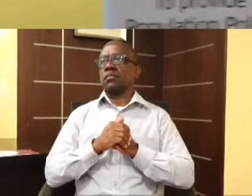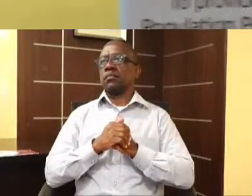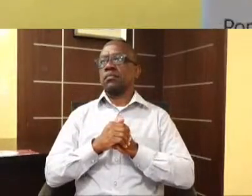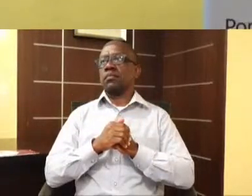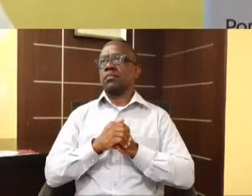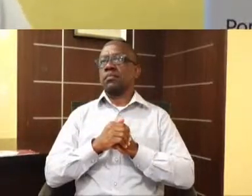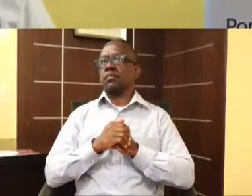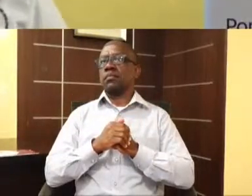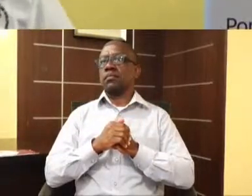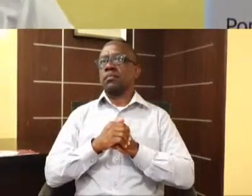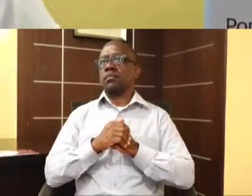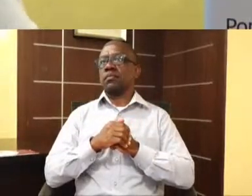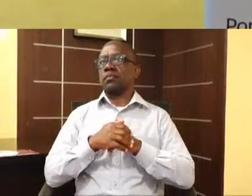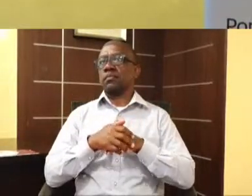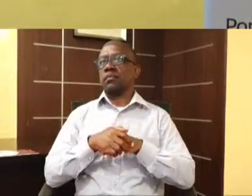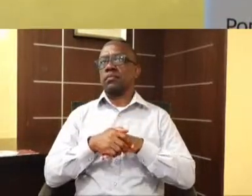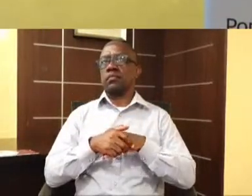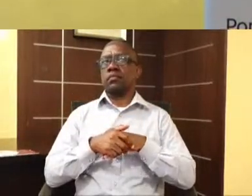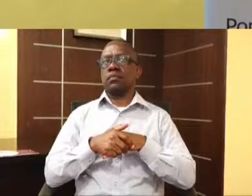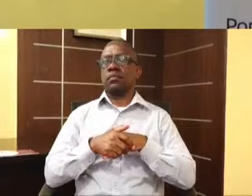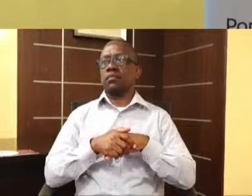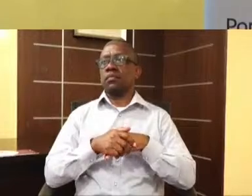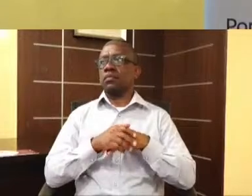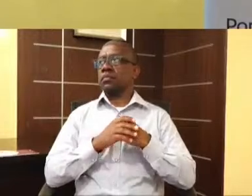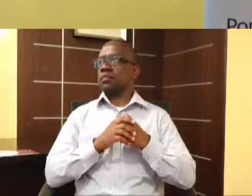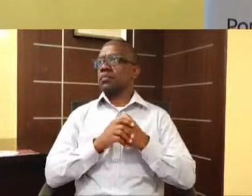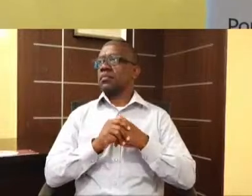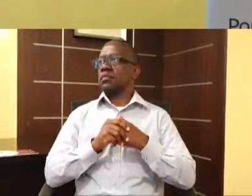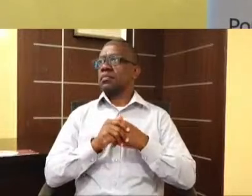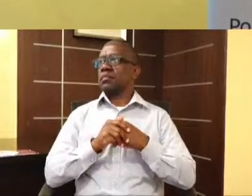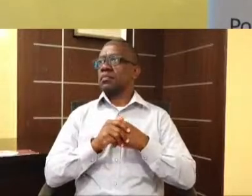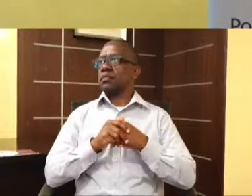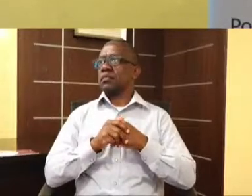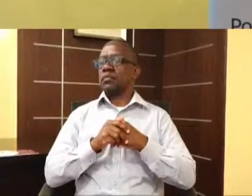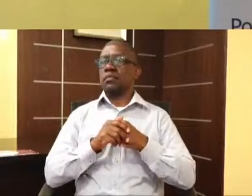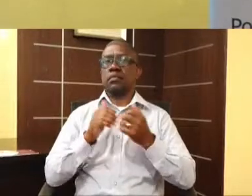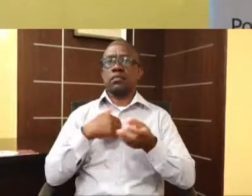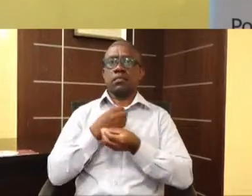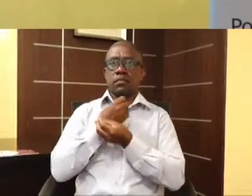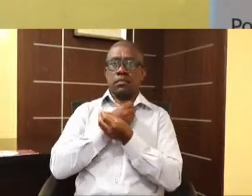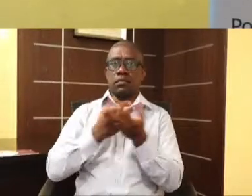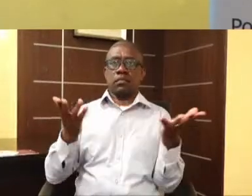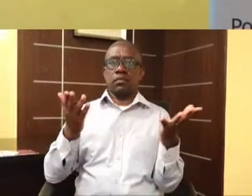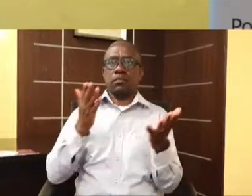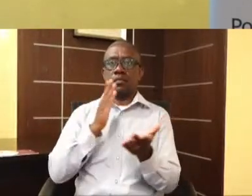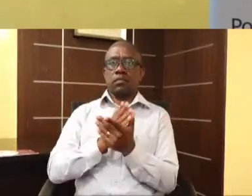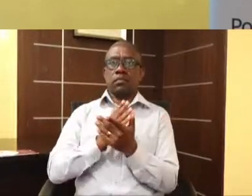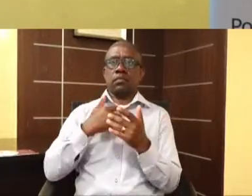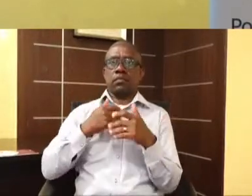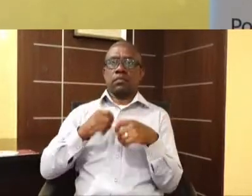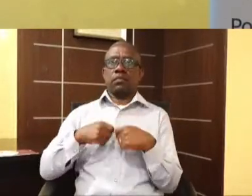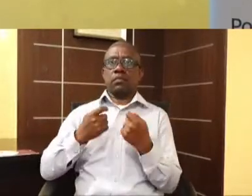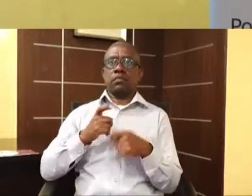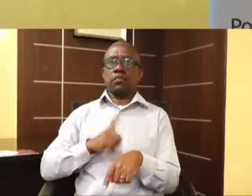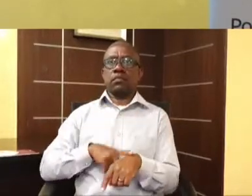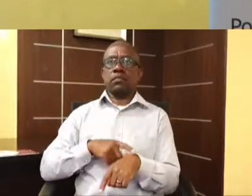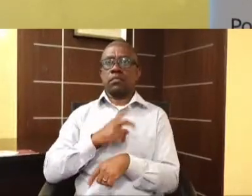Yes, 1, 2. And also, I've been informed ably that we'll be taking a break at